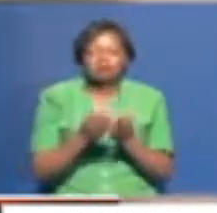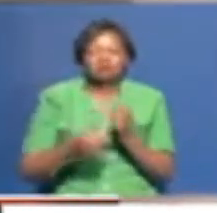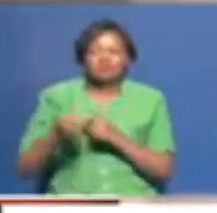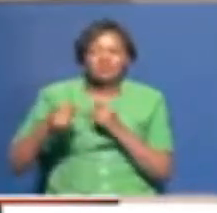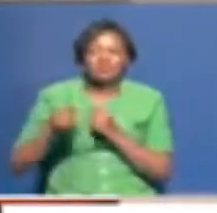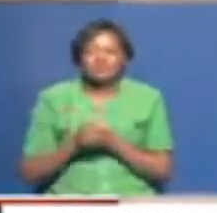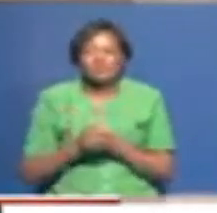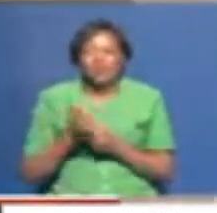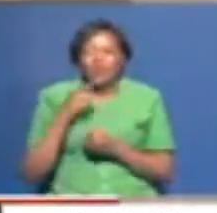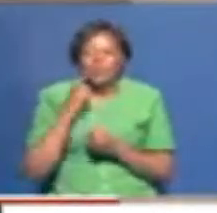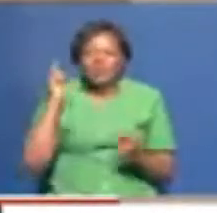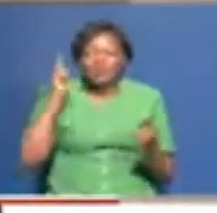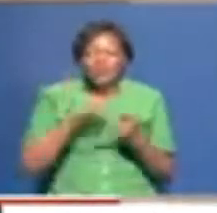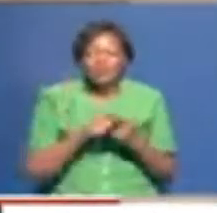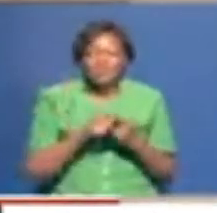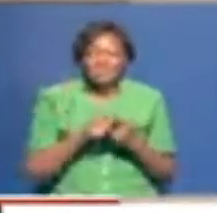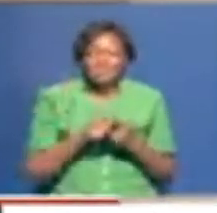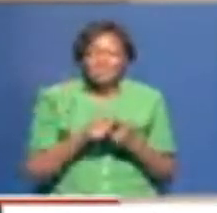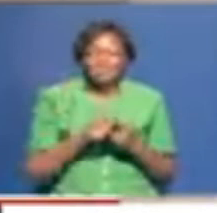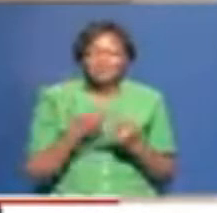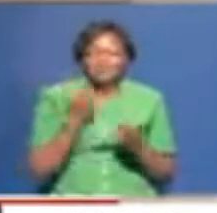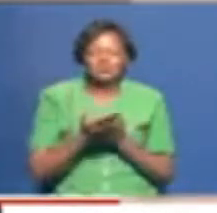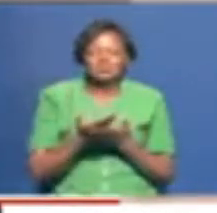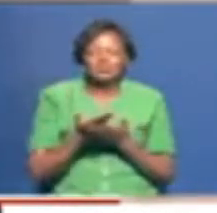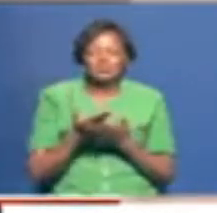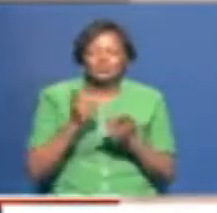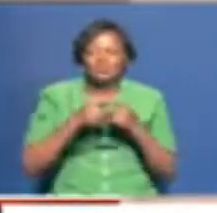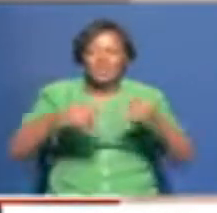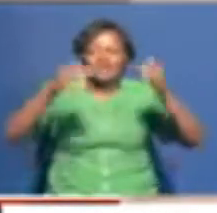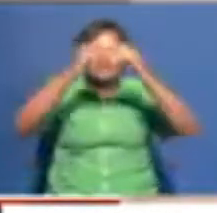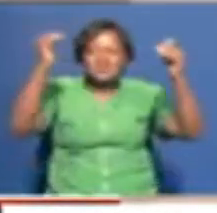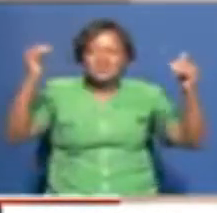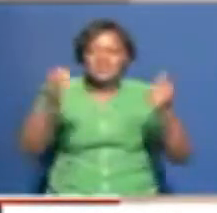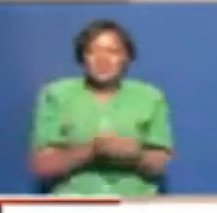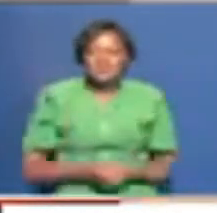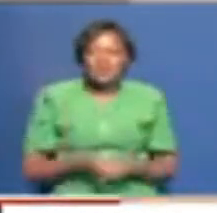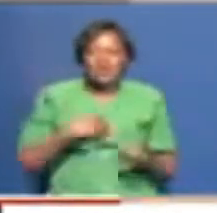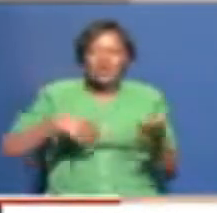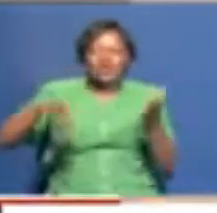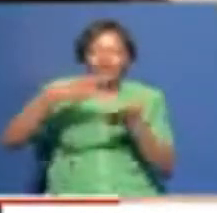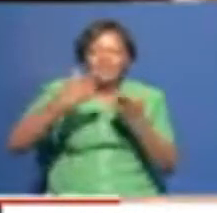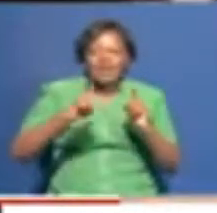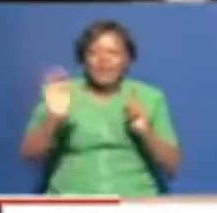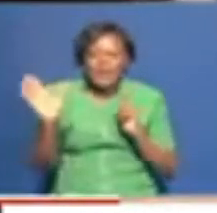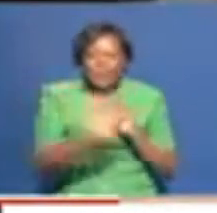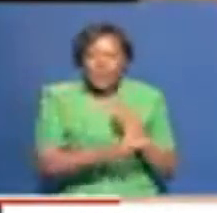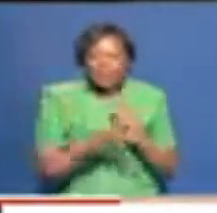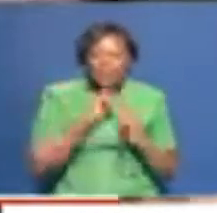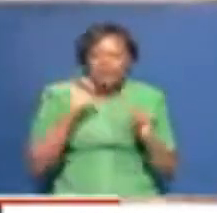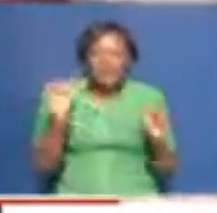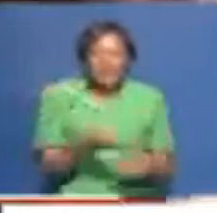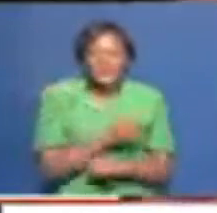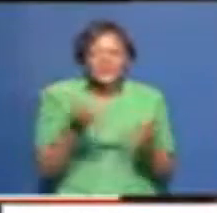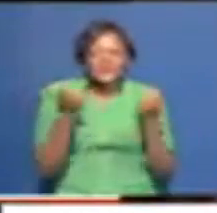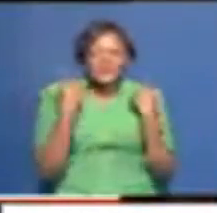who intended it to reach up to heaven. God foiled them by confusing their language so they could no longer